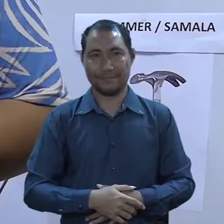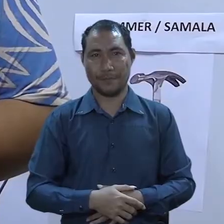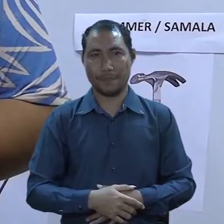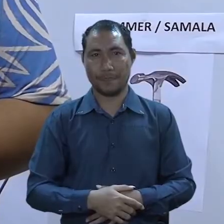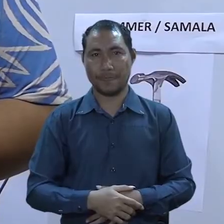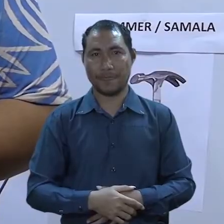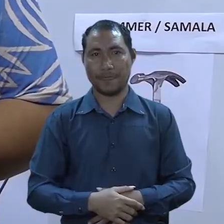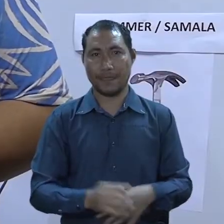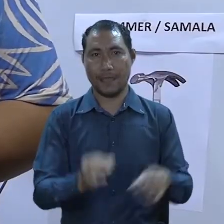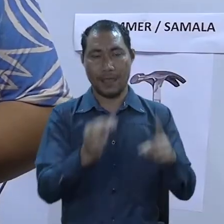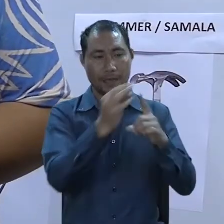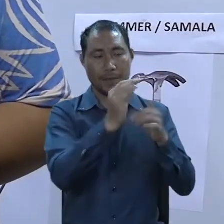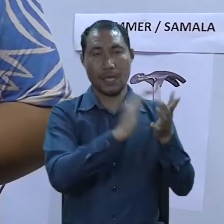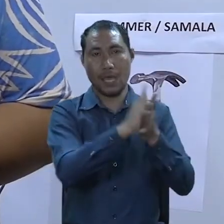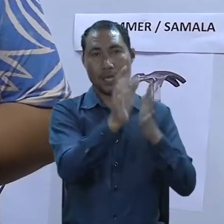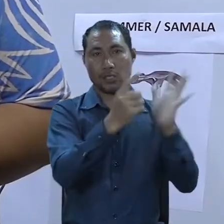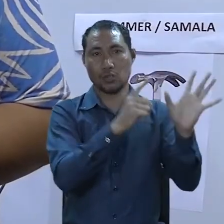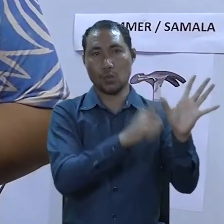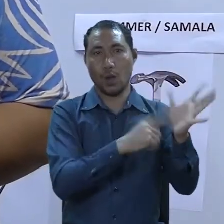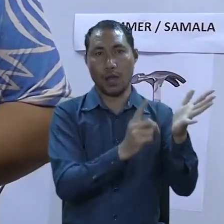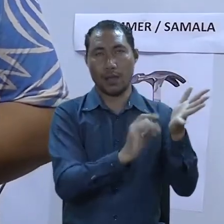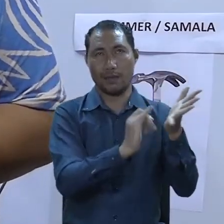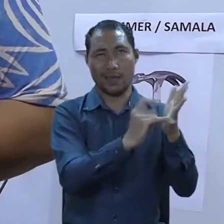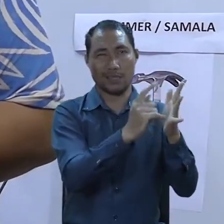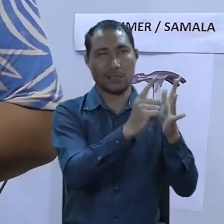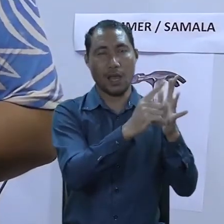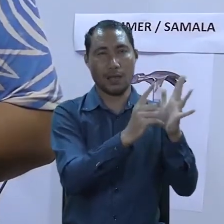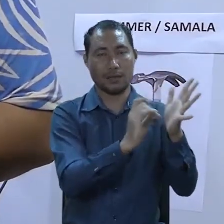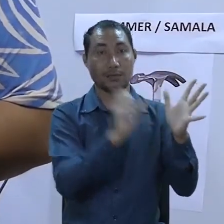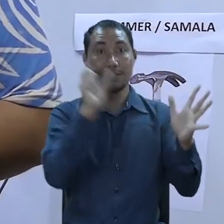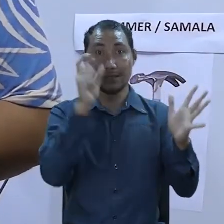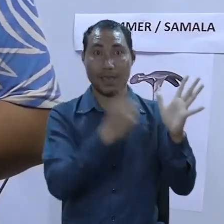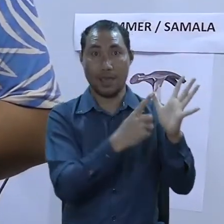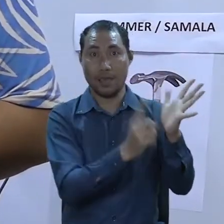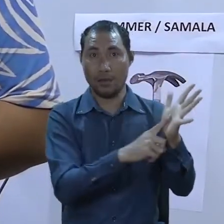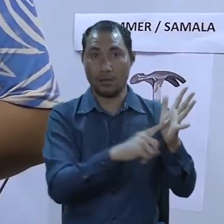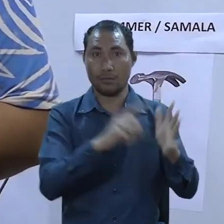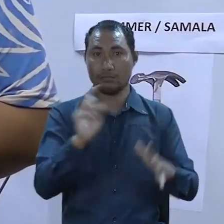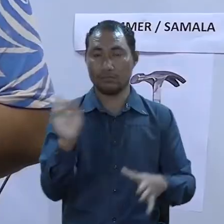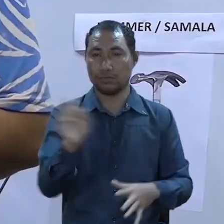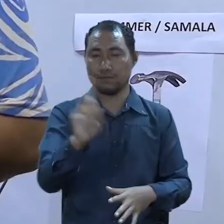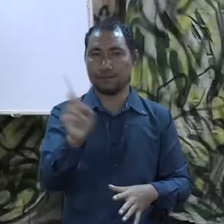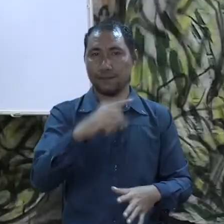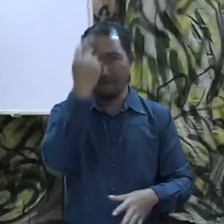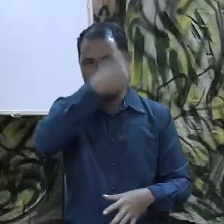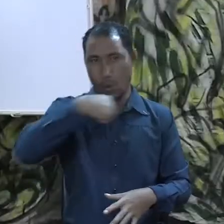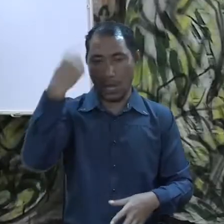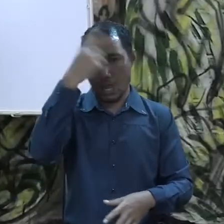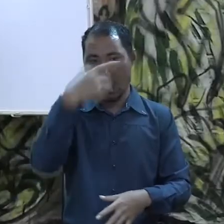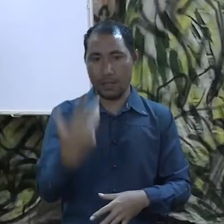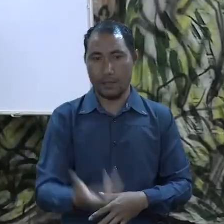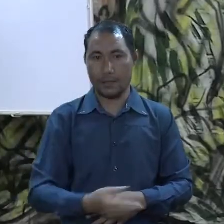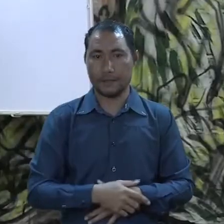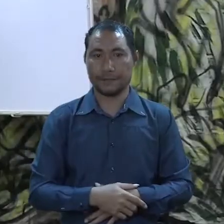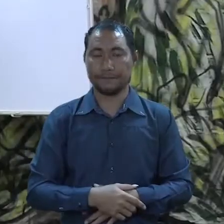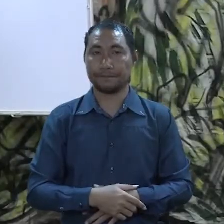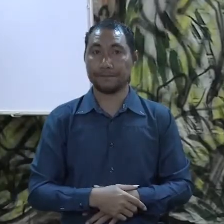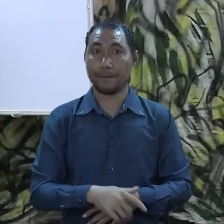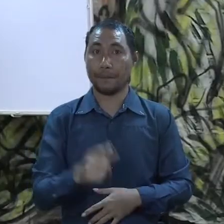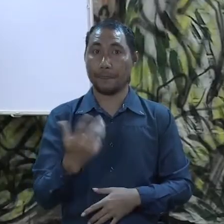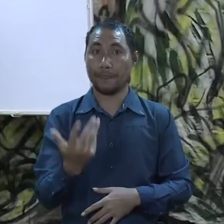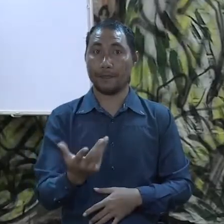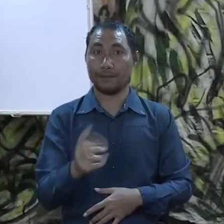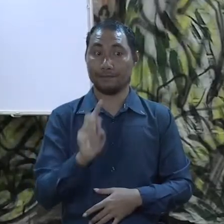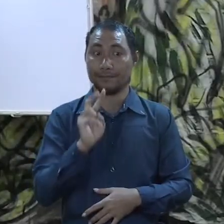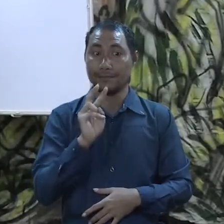make sure that we do not get hurt. The next part of our lesson is to describe a tool.